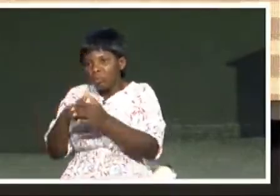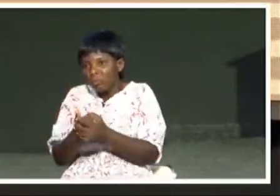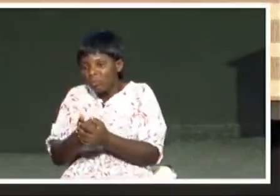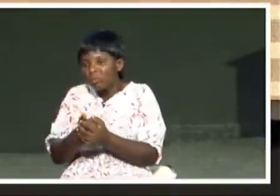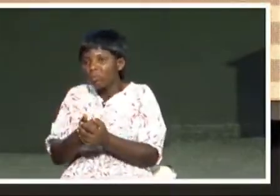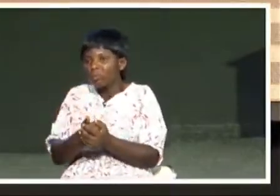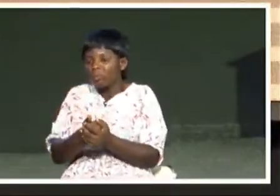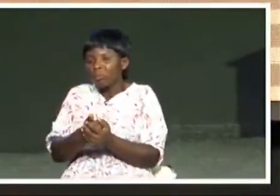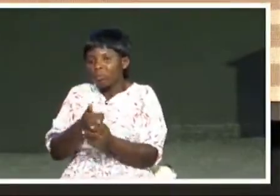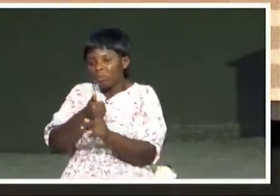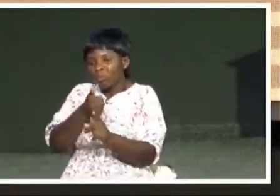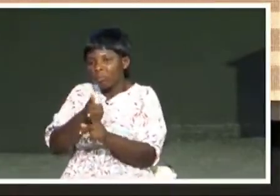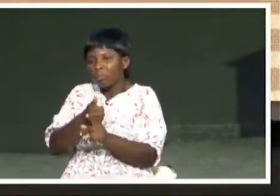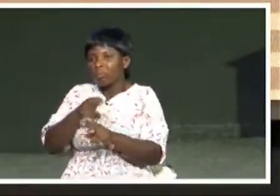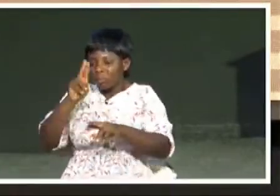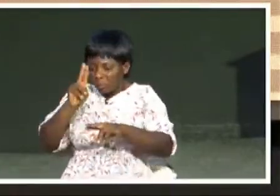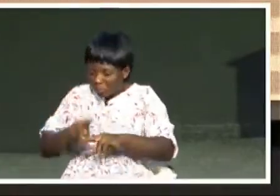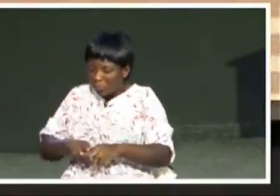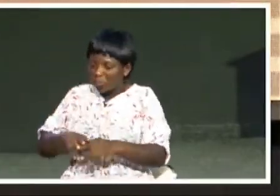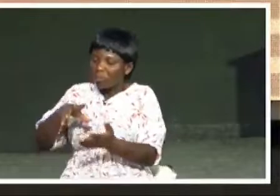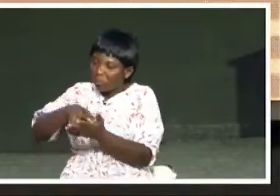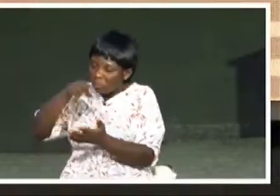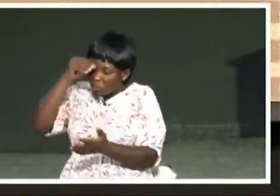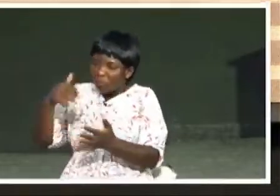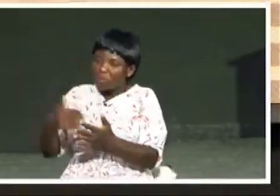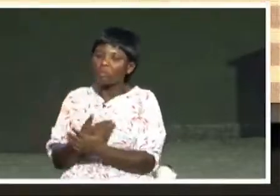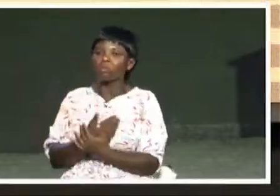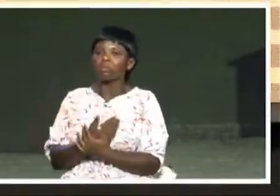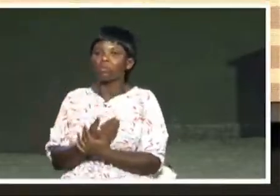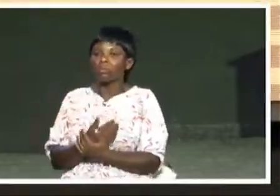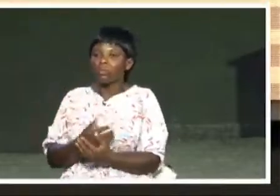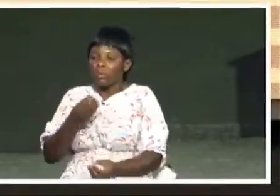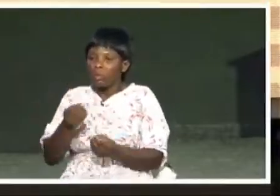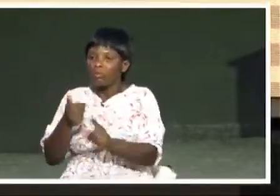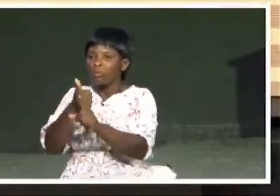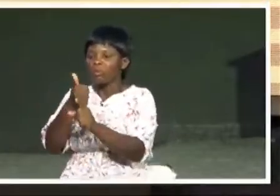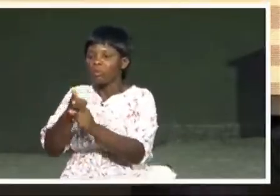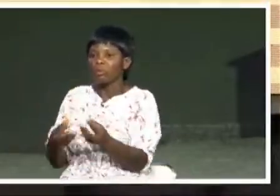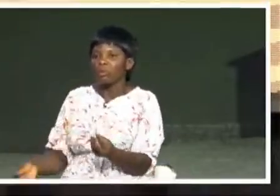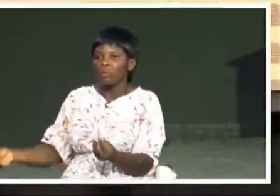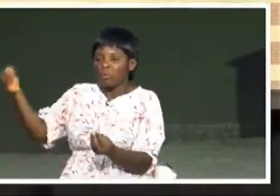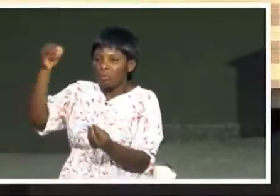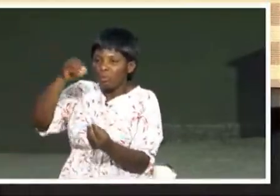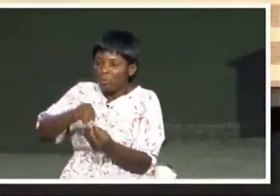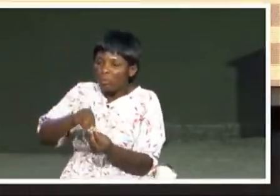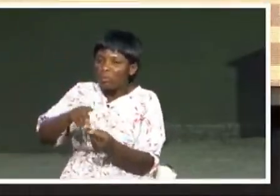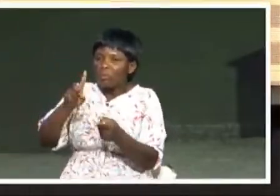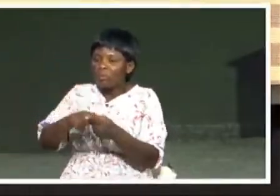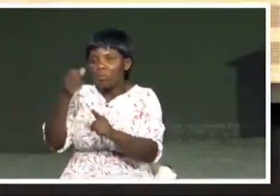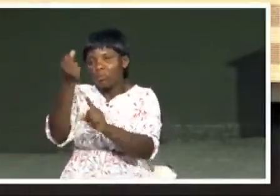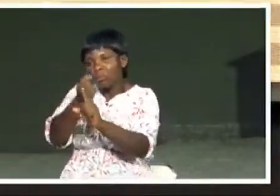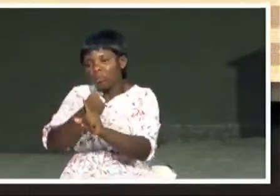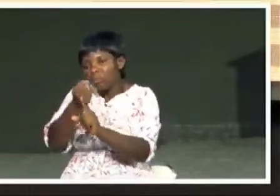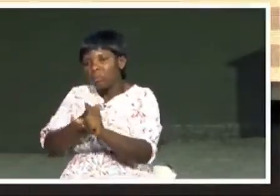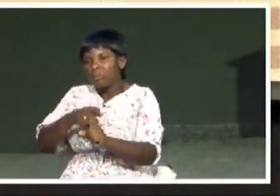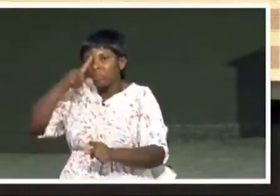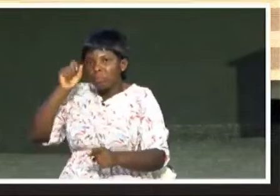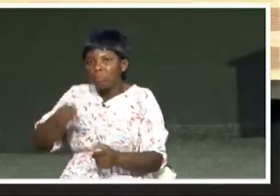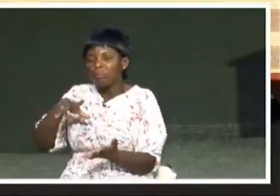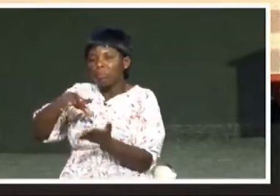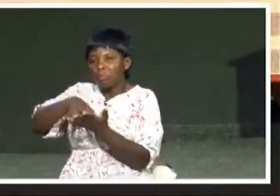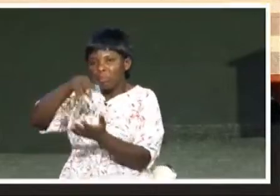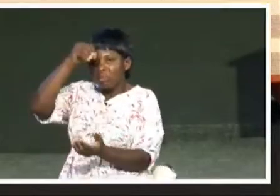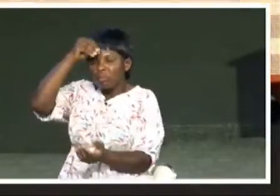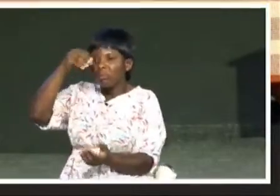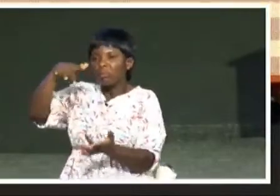said, PK, if you want to double your salary, treble your salary, leave your business economics, study leadership, and